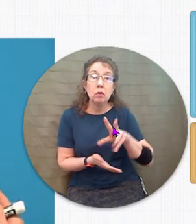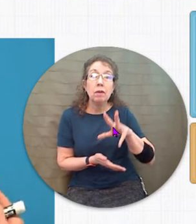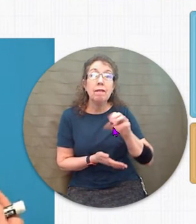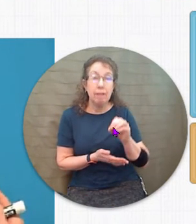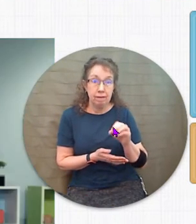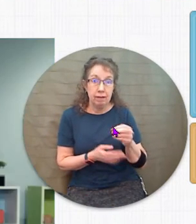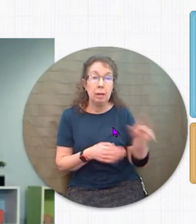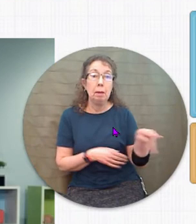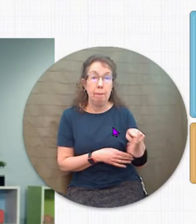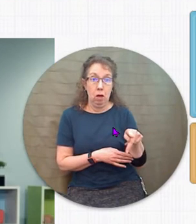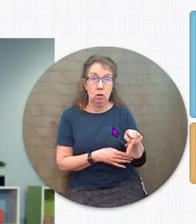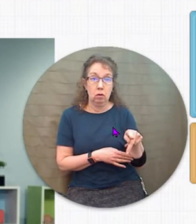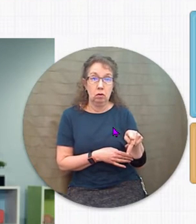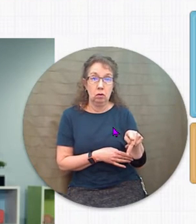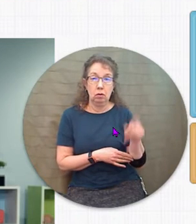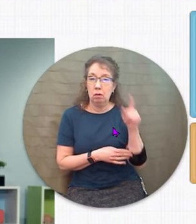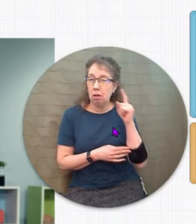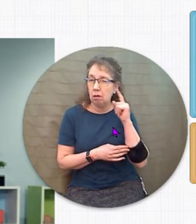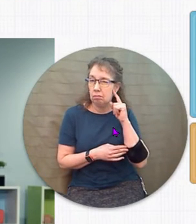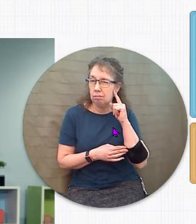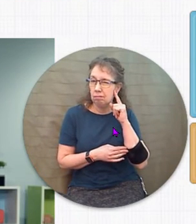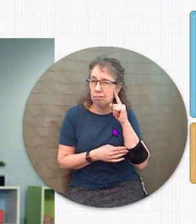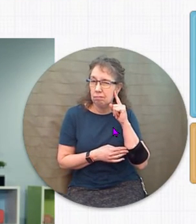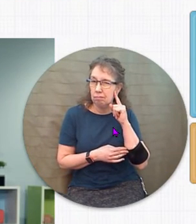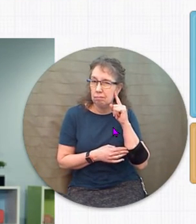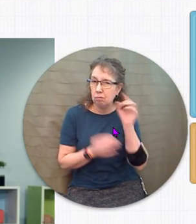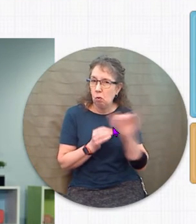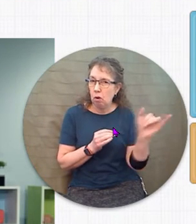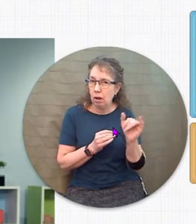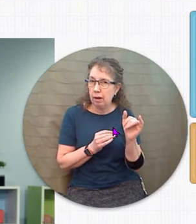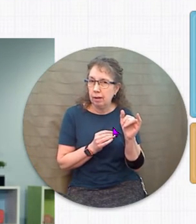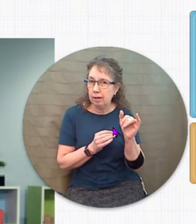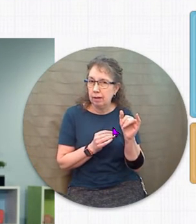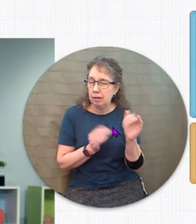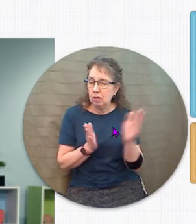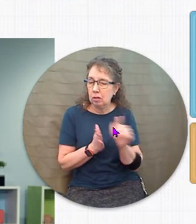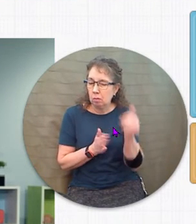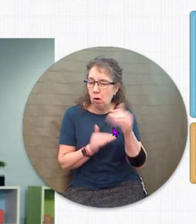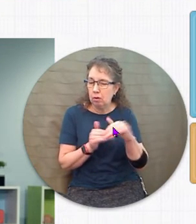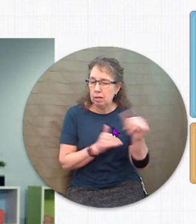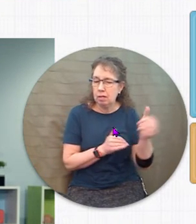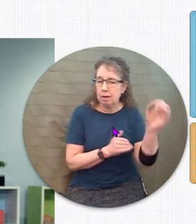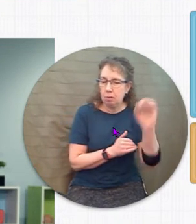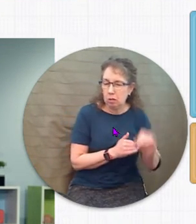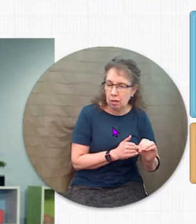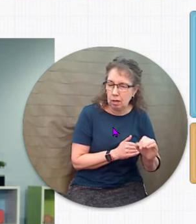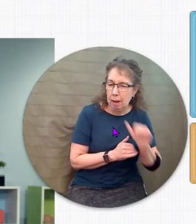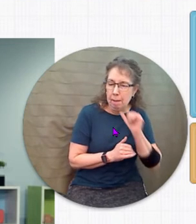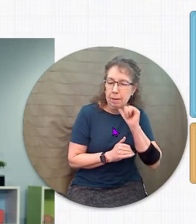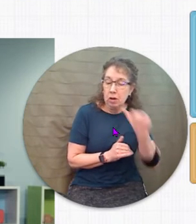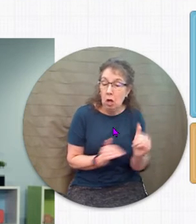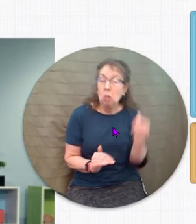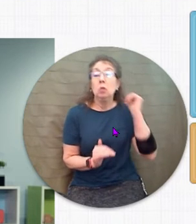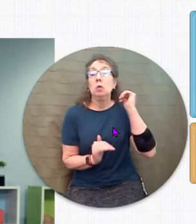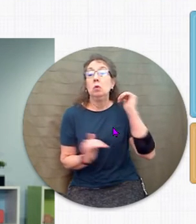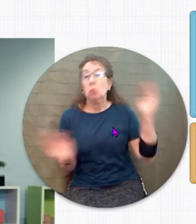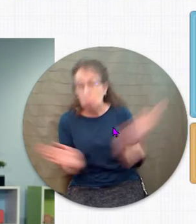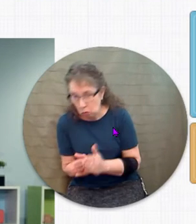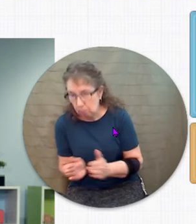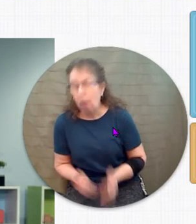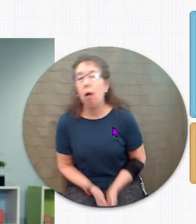2,250 pounds, that sounds more along the ballpark of being smaller than 10%, but not too small.